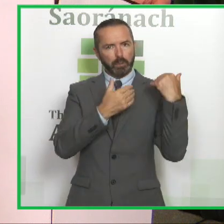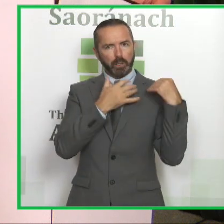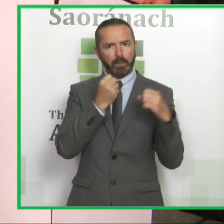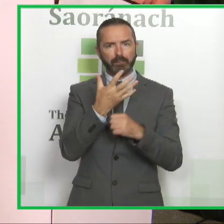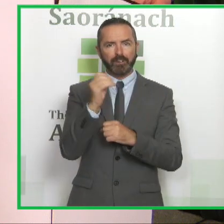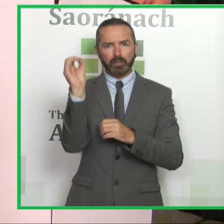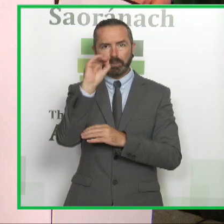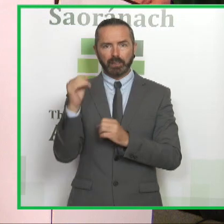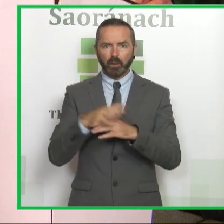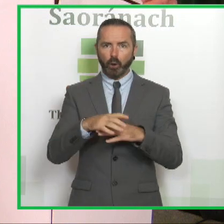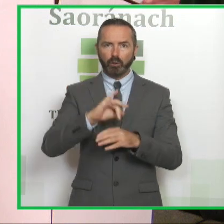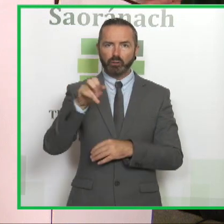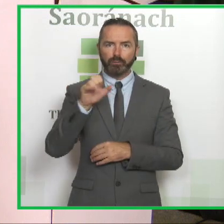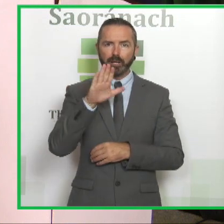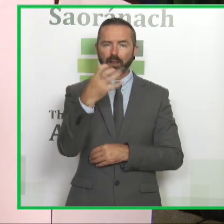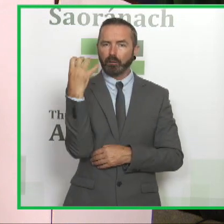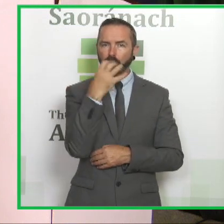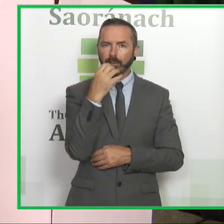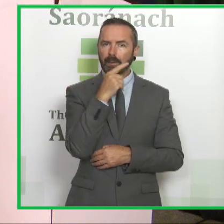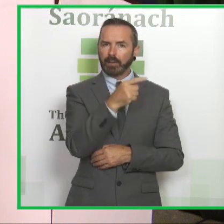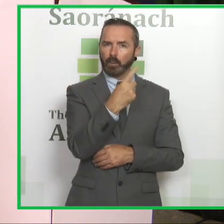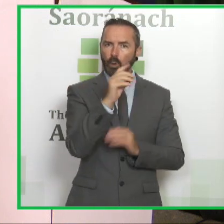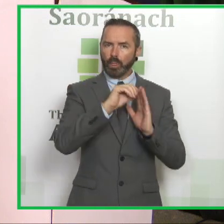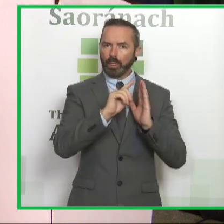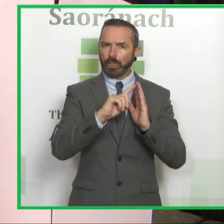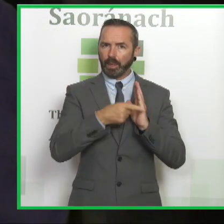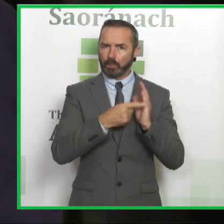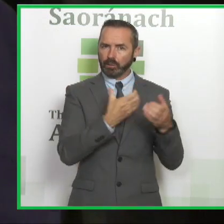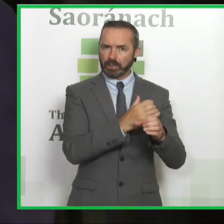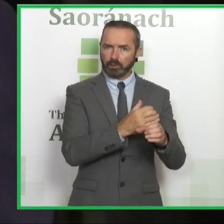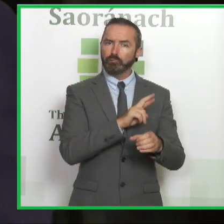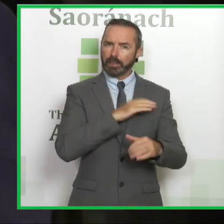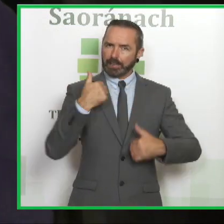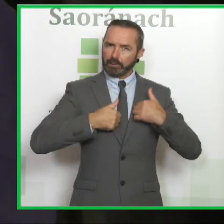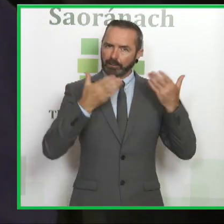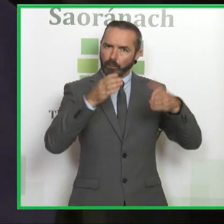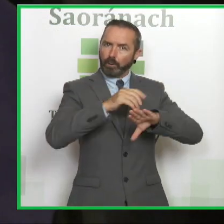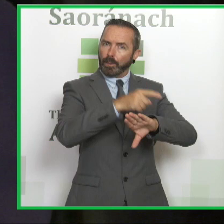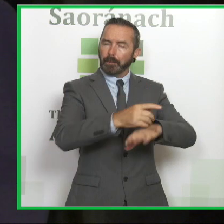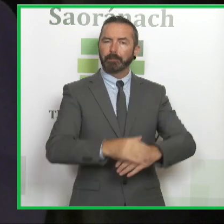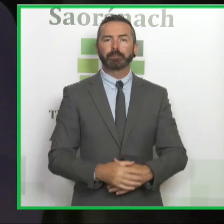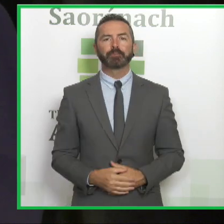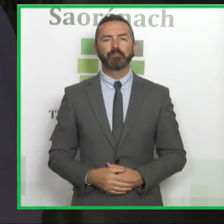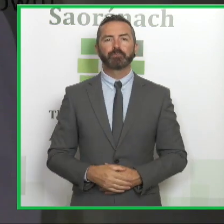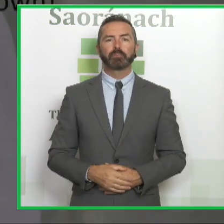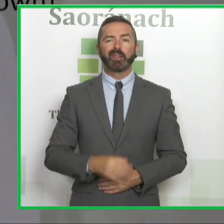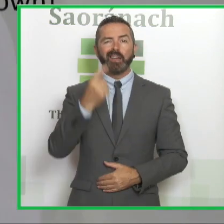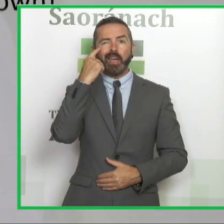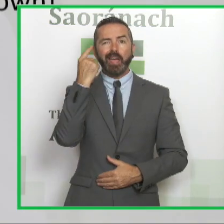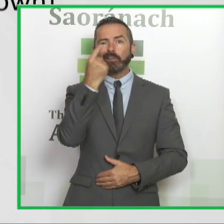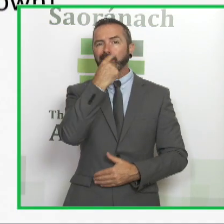of all juvenile crime, and these are the ones that we're particularly interested in. Just to present the evidence base, really,